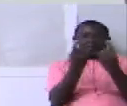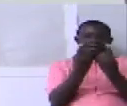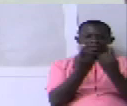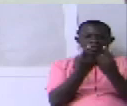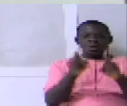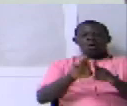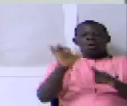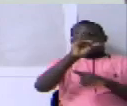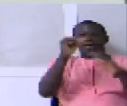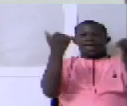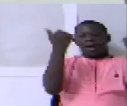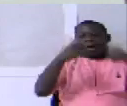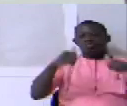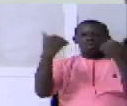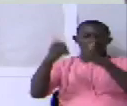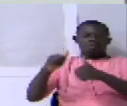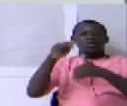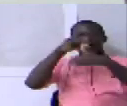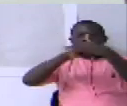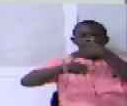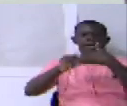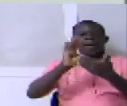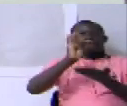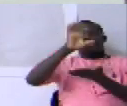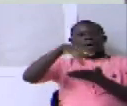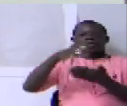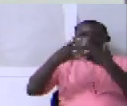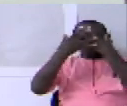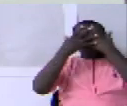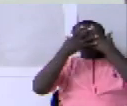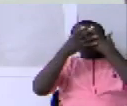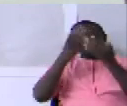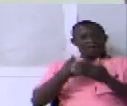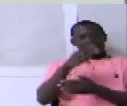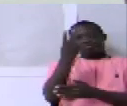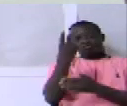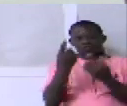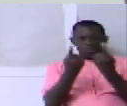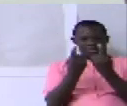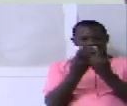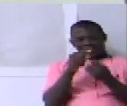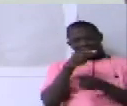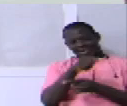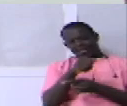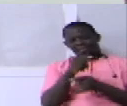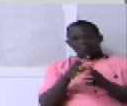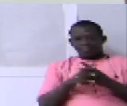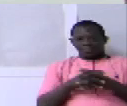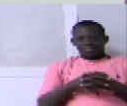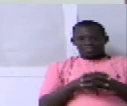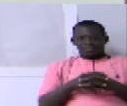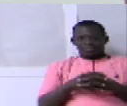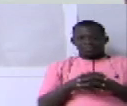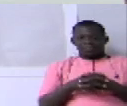were ongoing at Mile 2 prison. Sedo abako woto kufula lebetama kanyola Mile 2